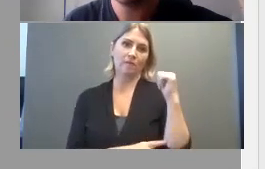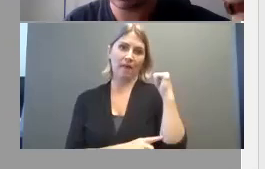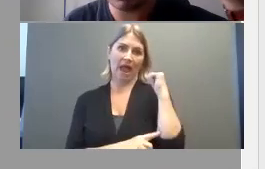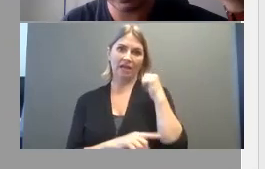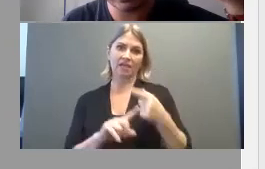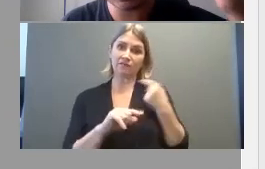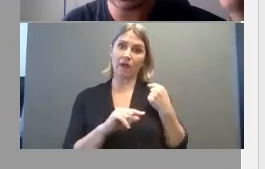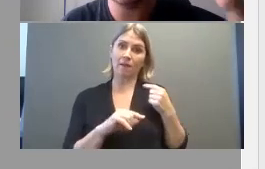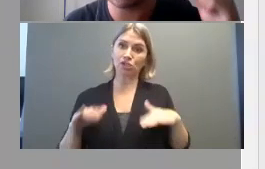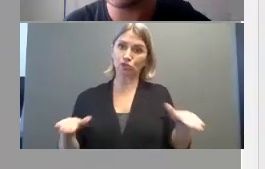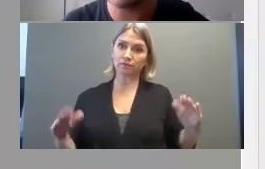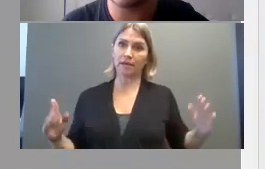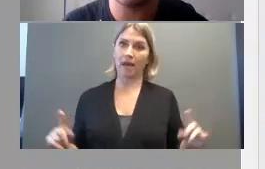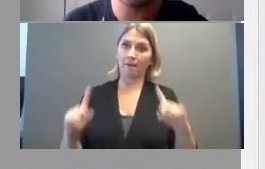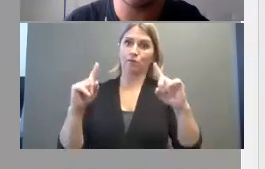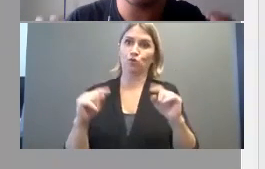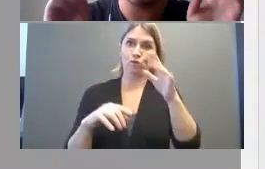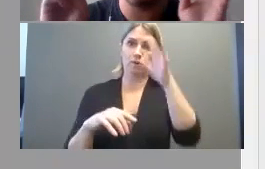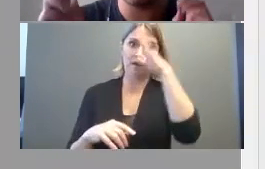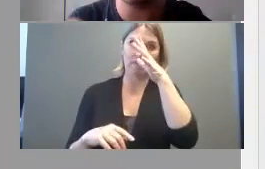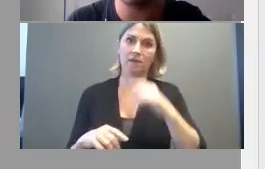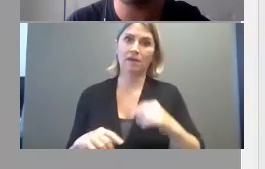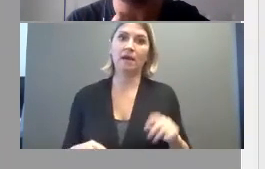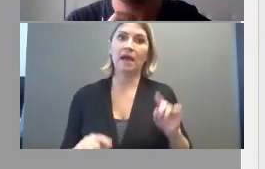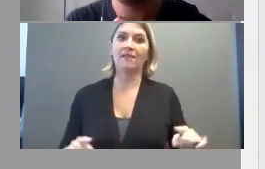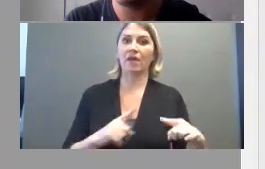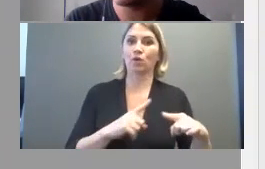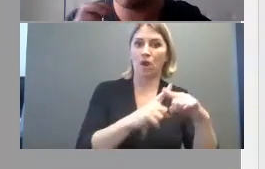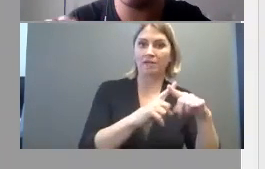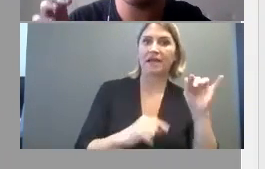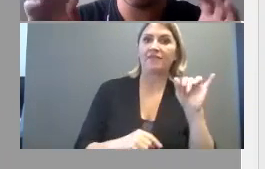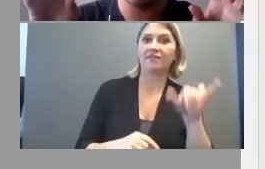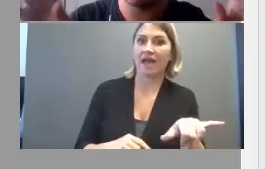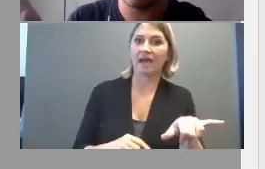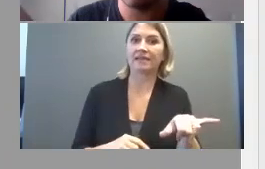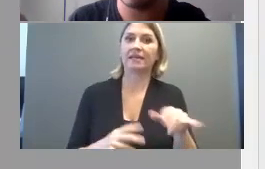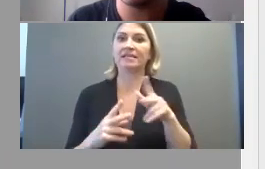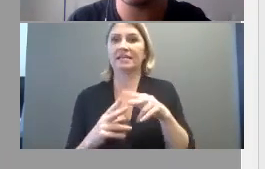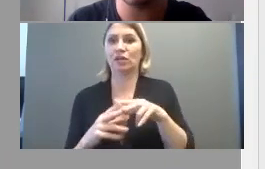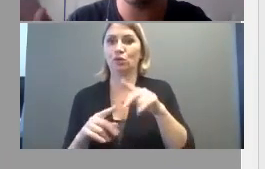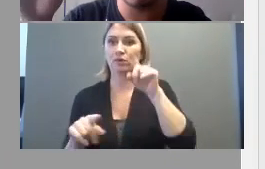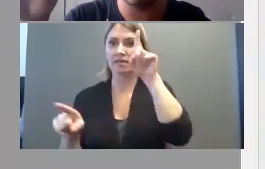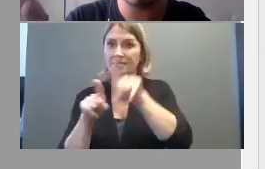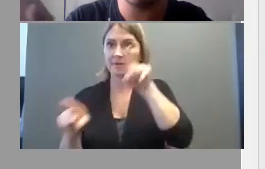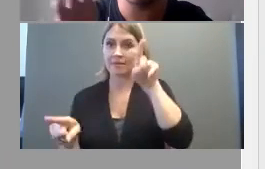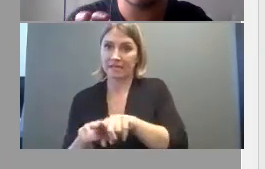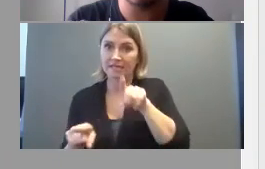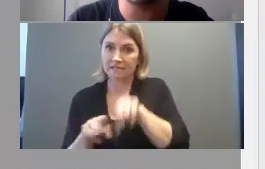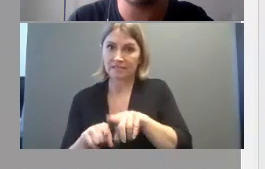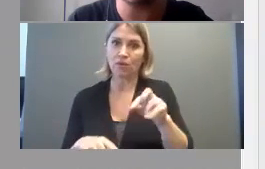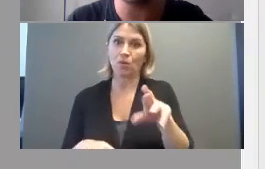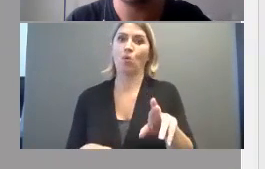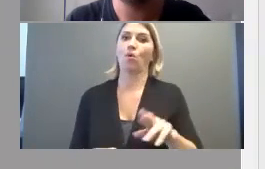child to a parent edge, and cross edges are essentially edges between siblings or essentially